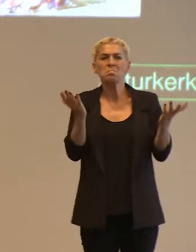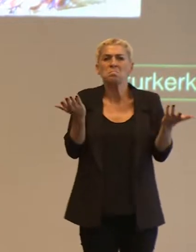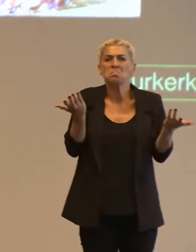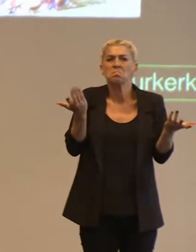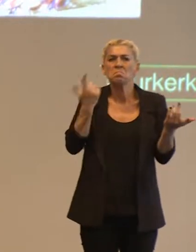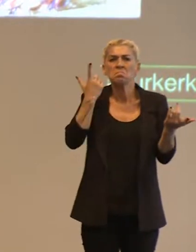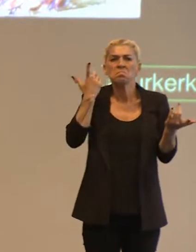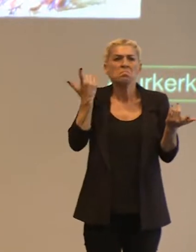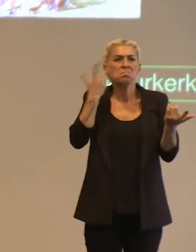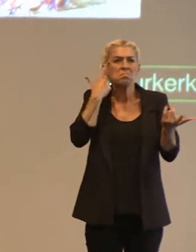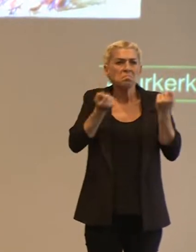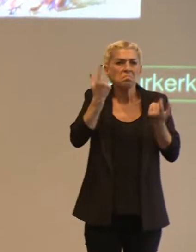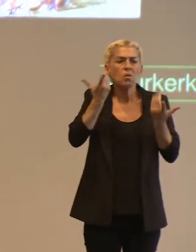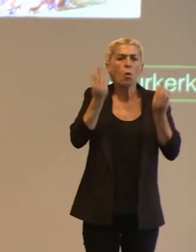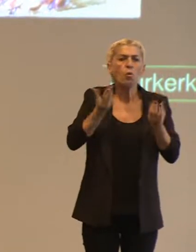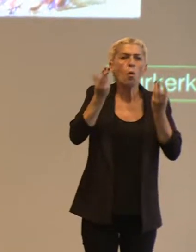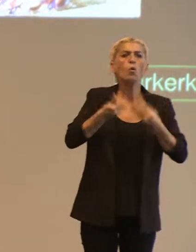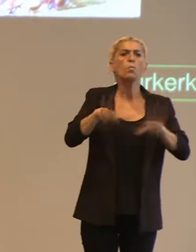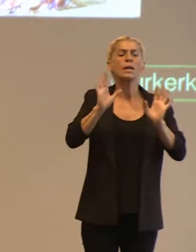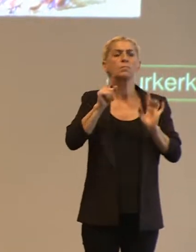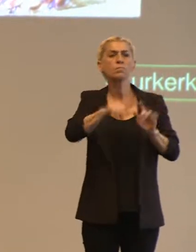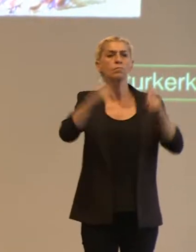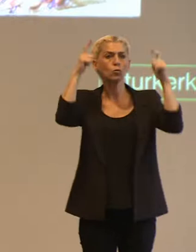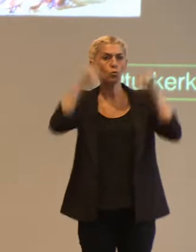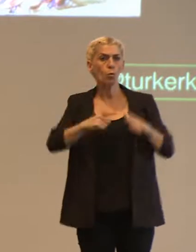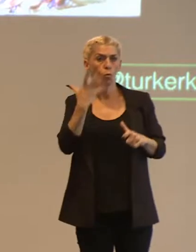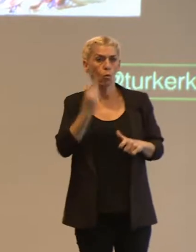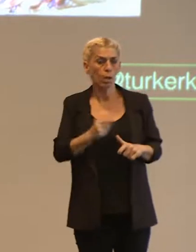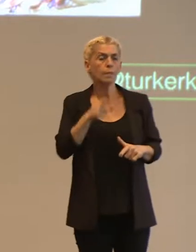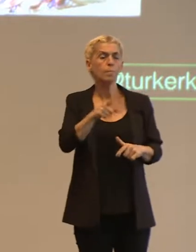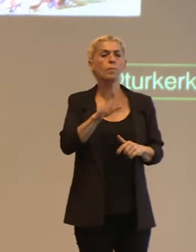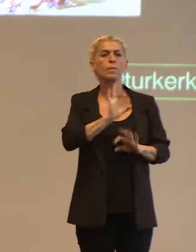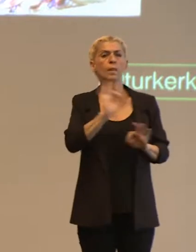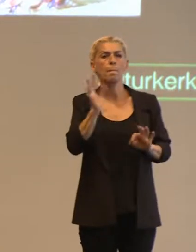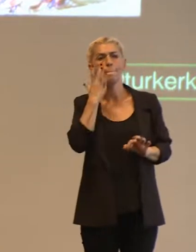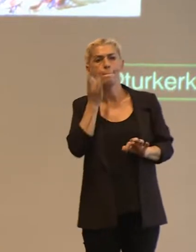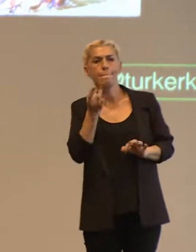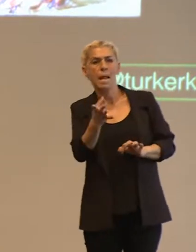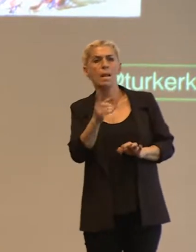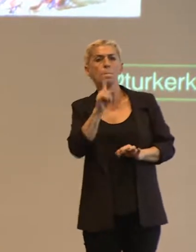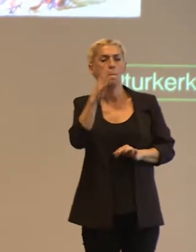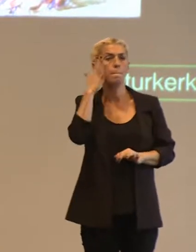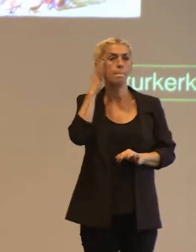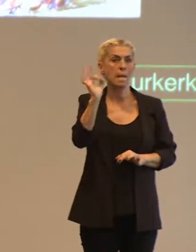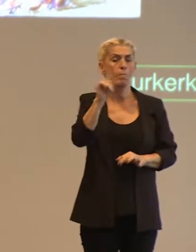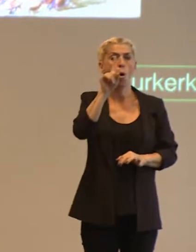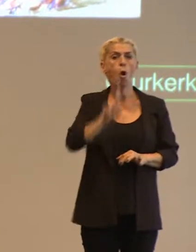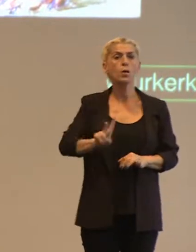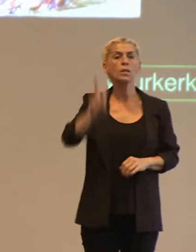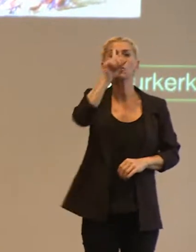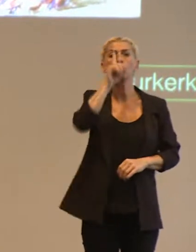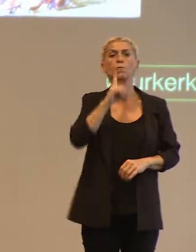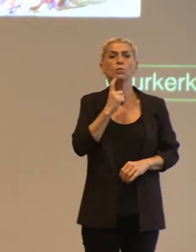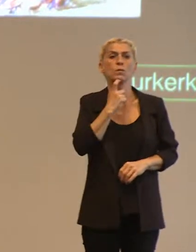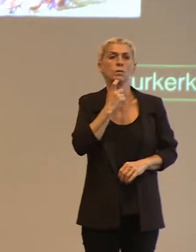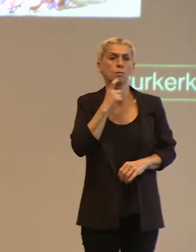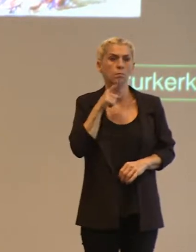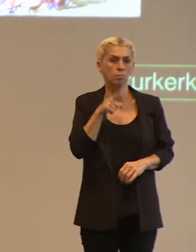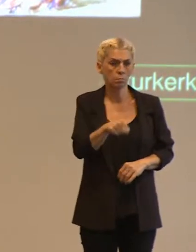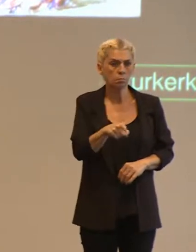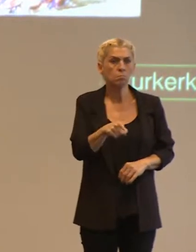particularly encountering uncertainty as we navigate through uncertainty as human